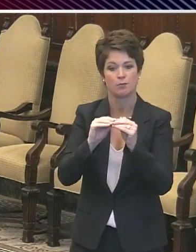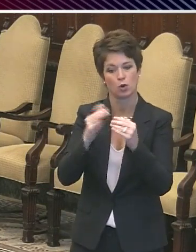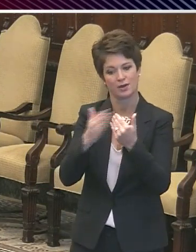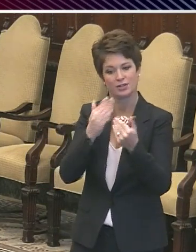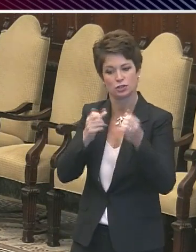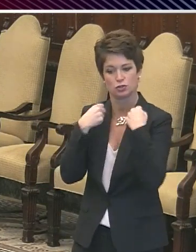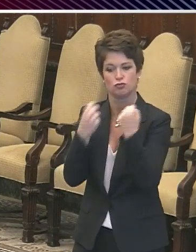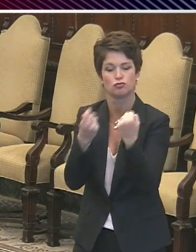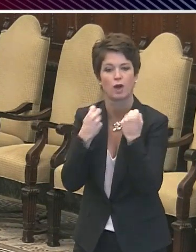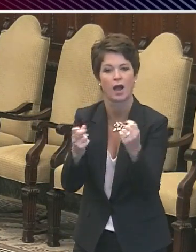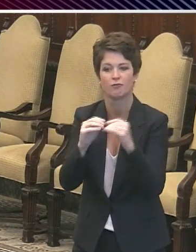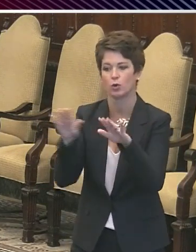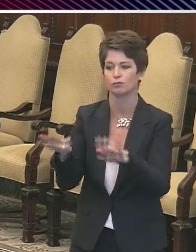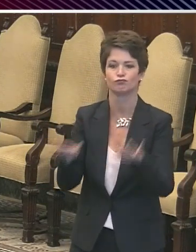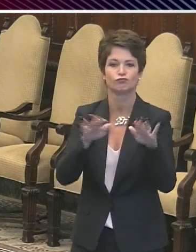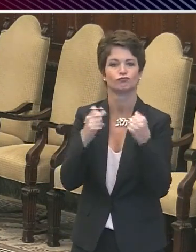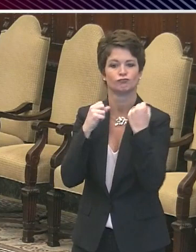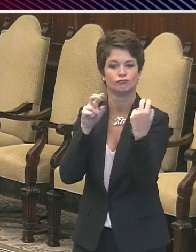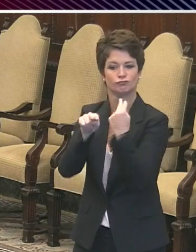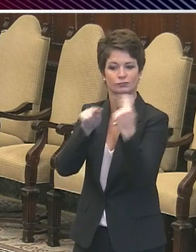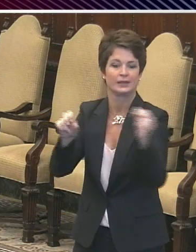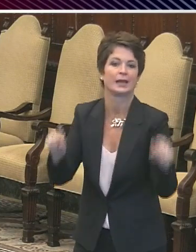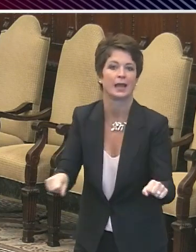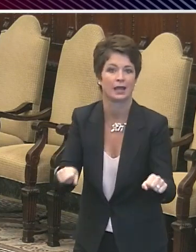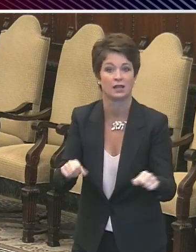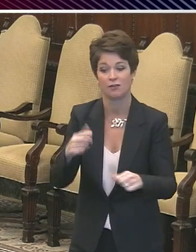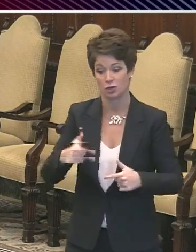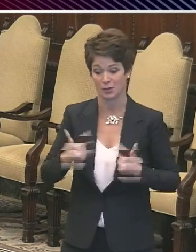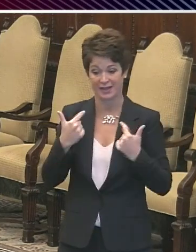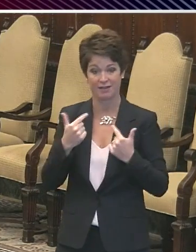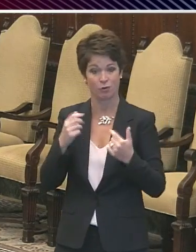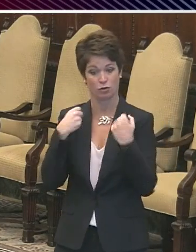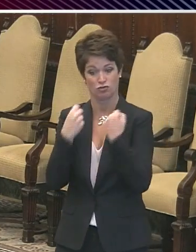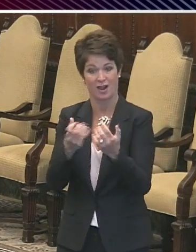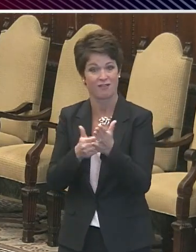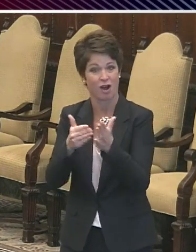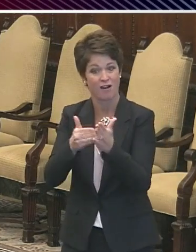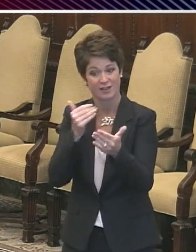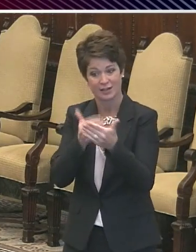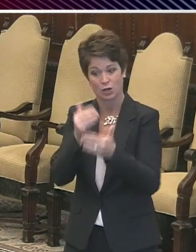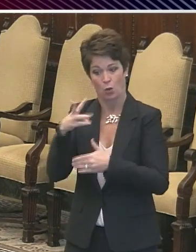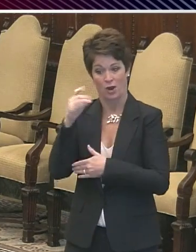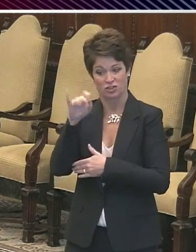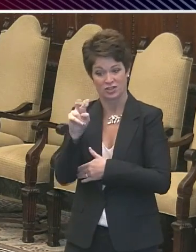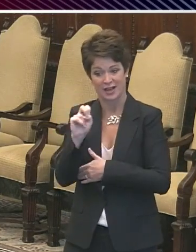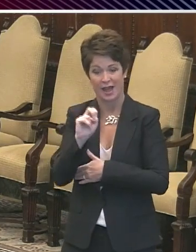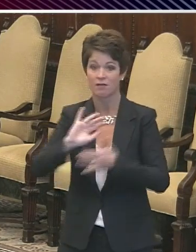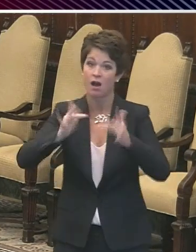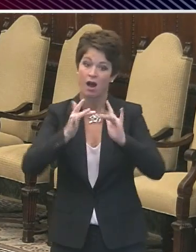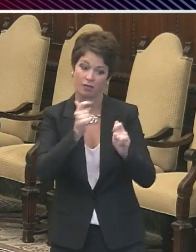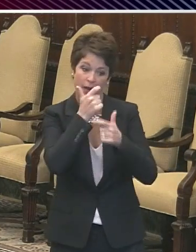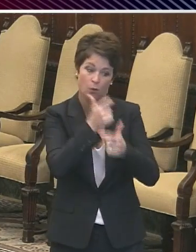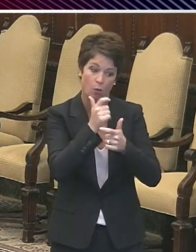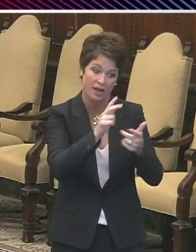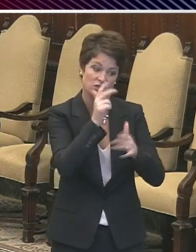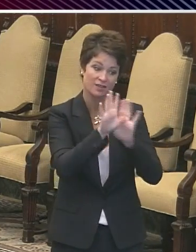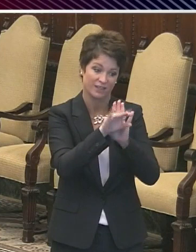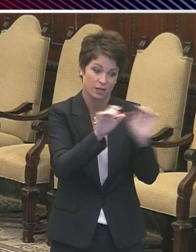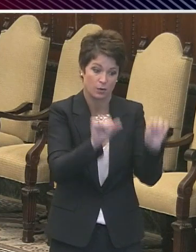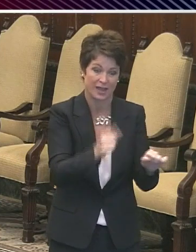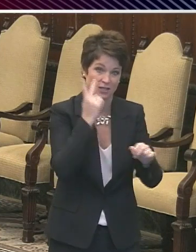encourage residents who live nearby or travel on Washington Avenue to go online to watch a series of short videos to learn more about the